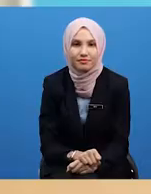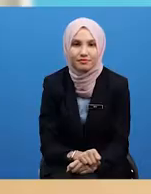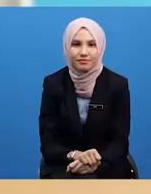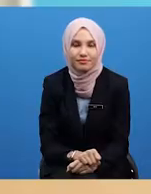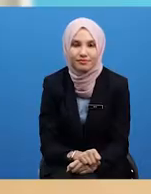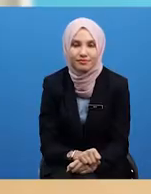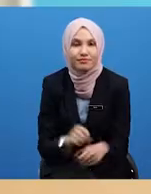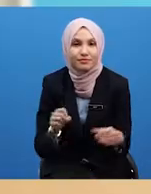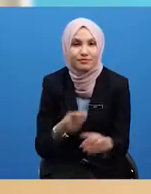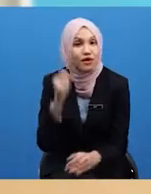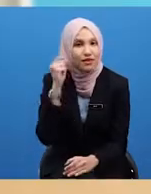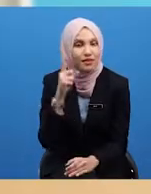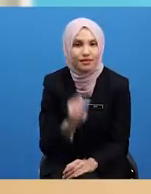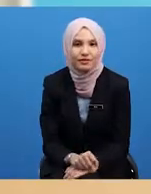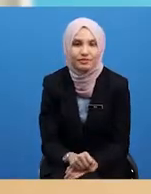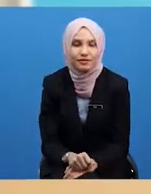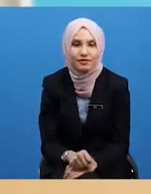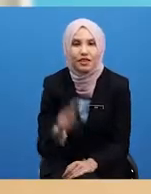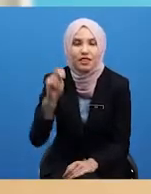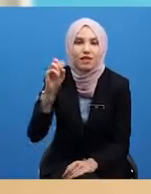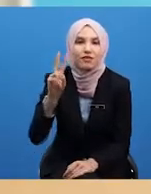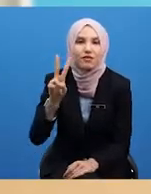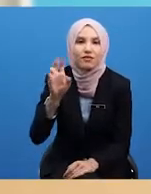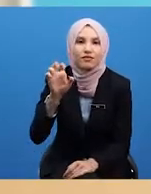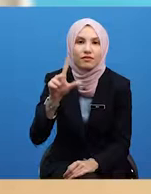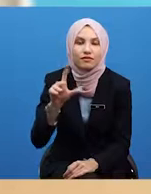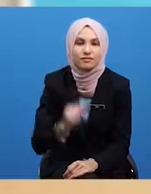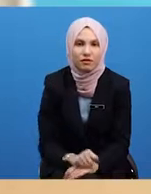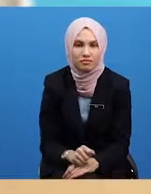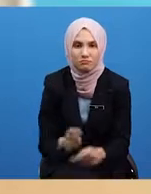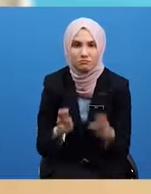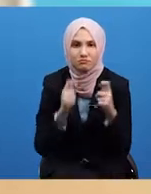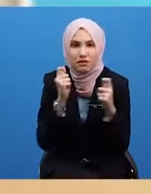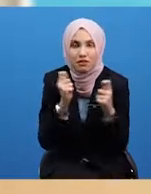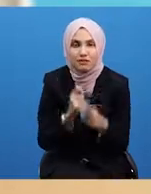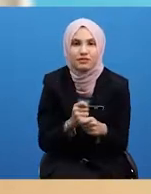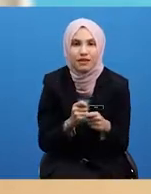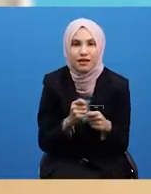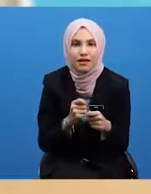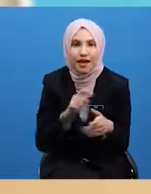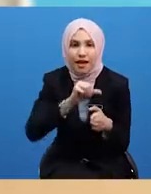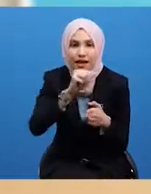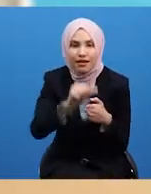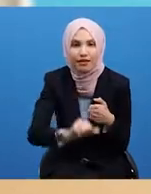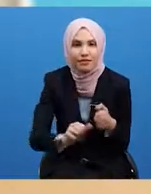Do you think that this novel has a tragic ending? Afiq thinks